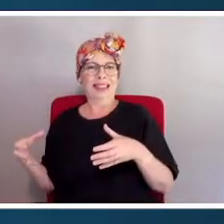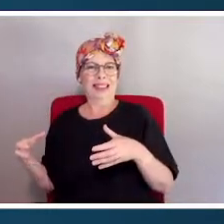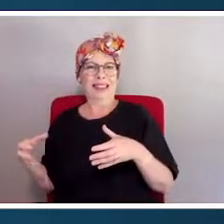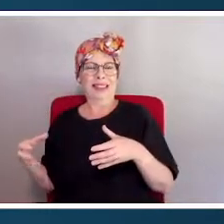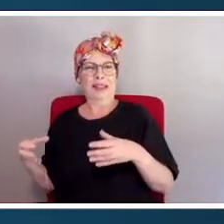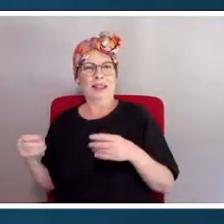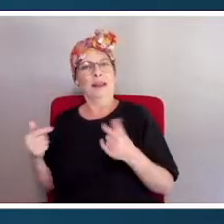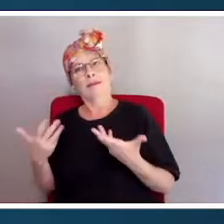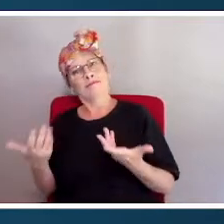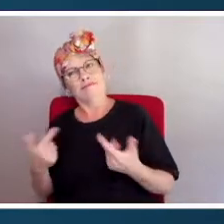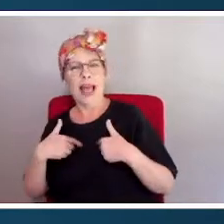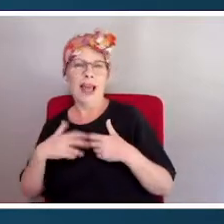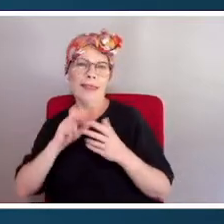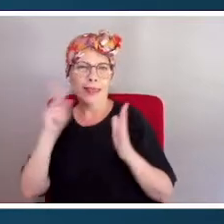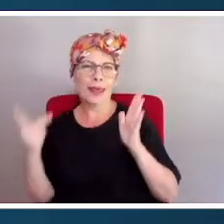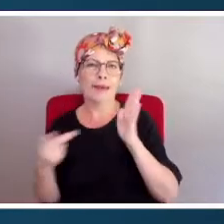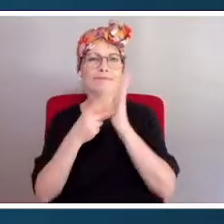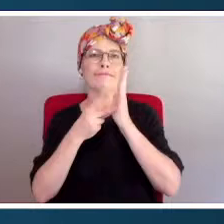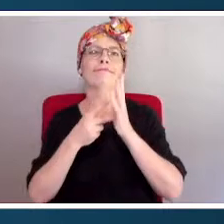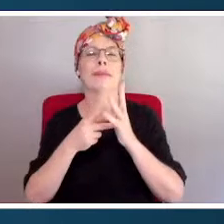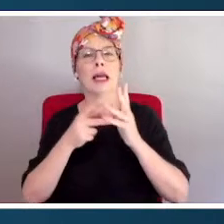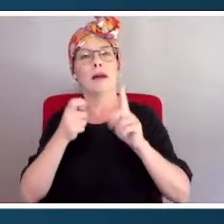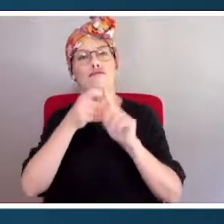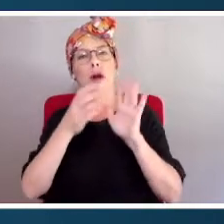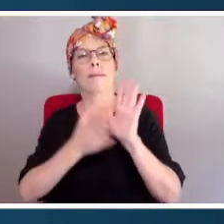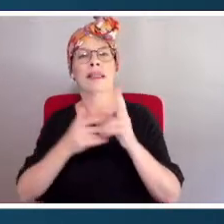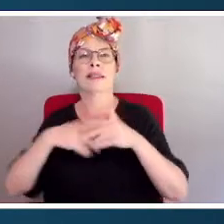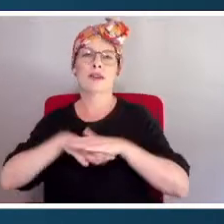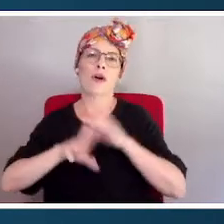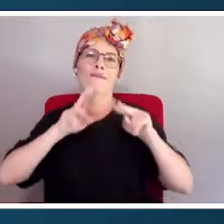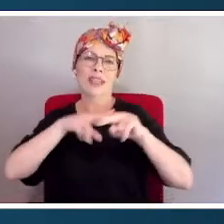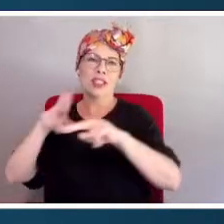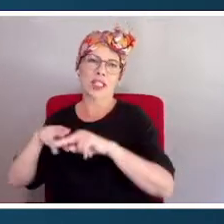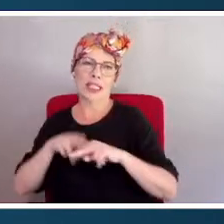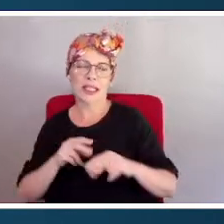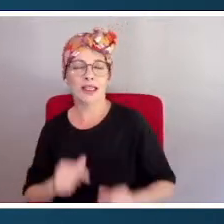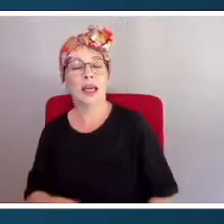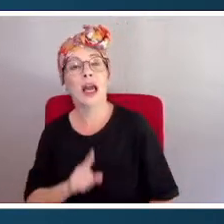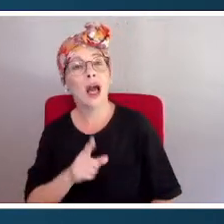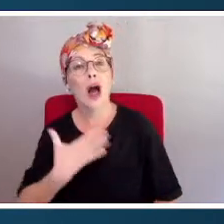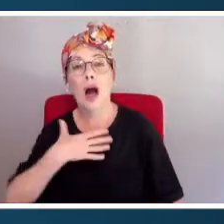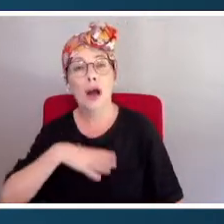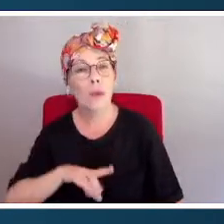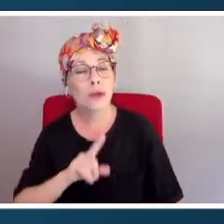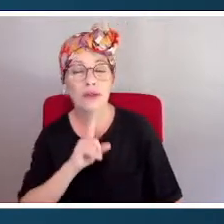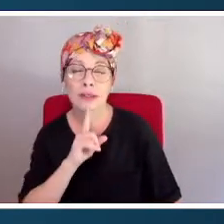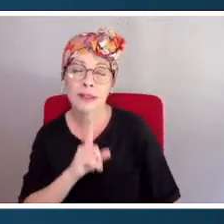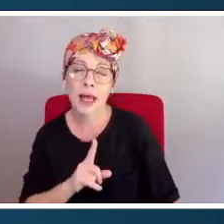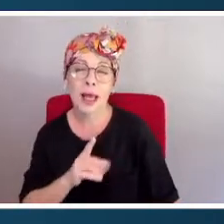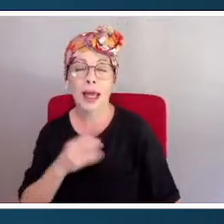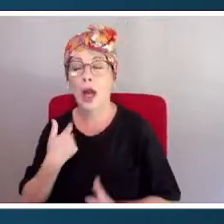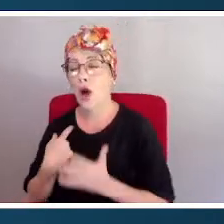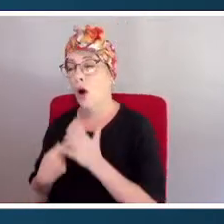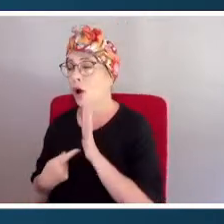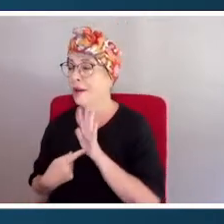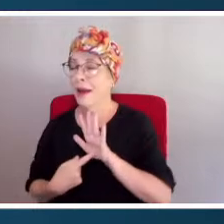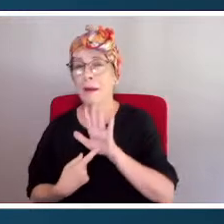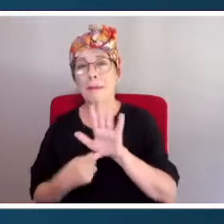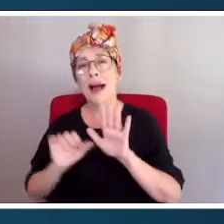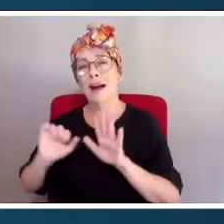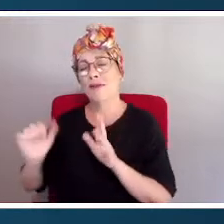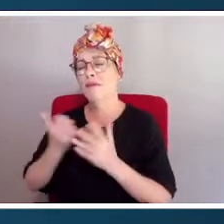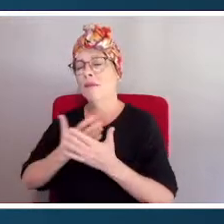the people and the government of Australia. On behalf of my beloved mom and dad, your